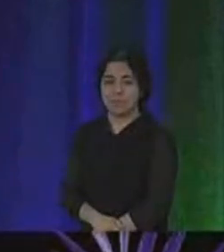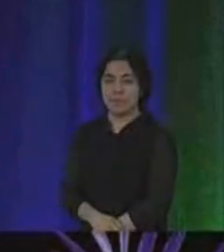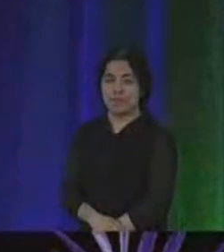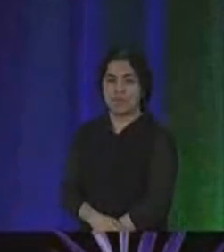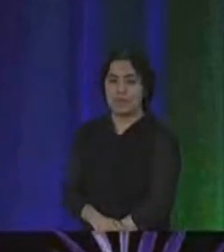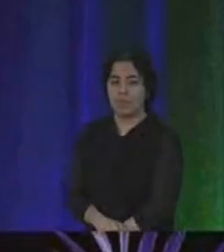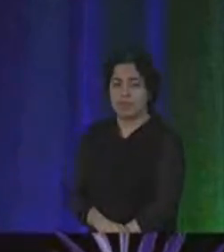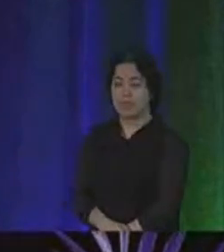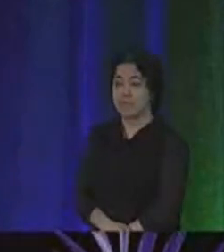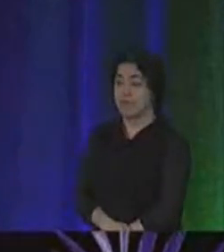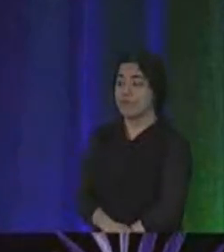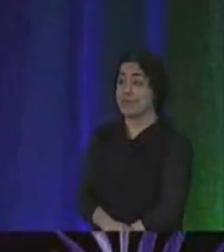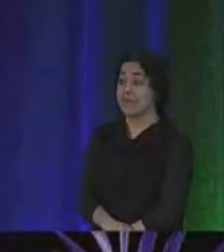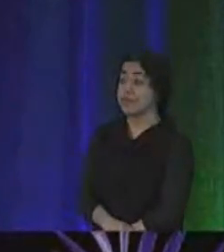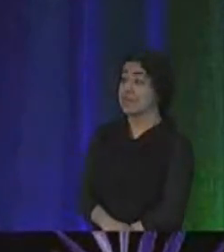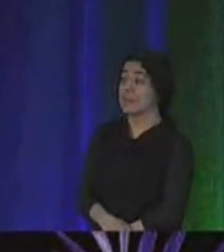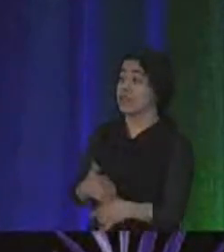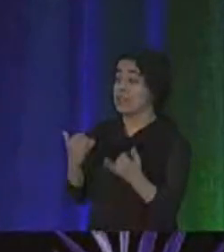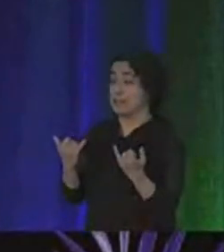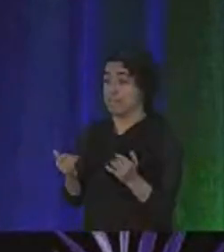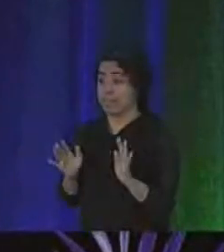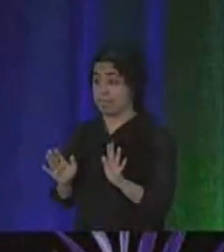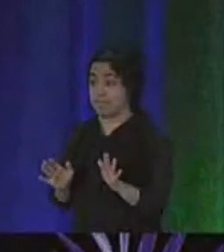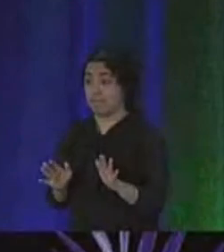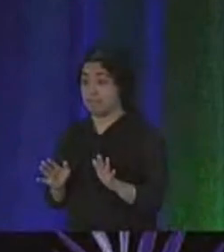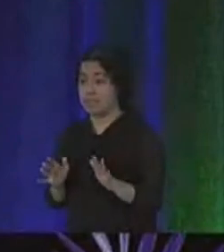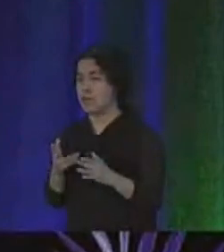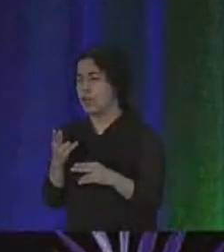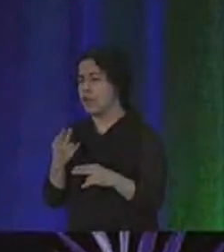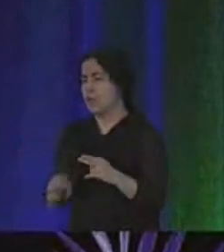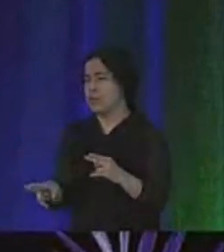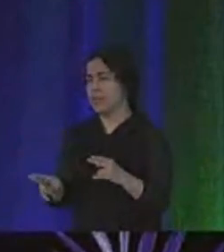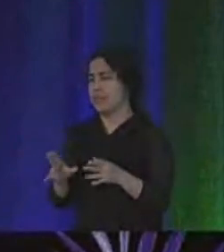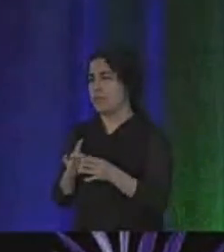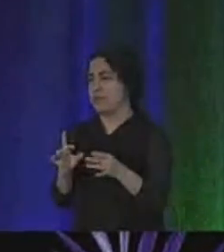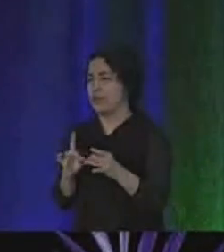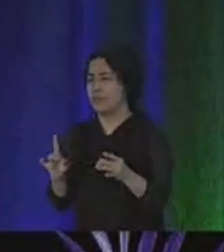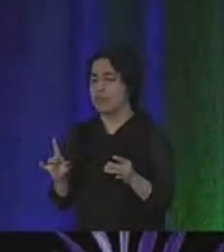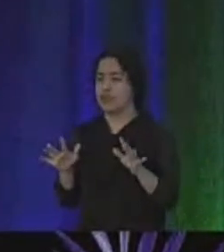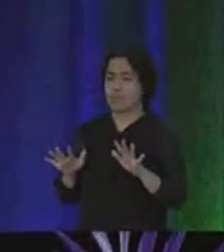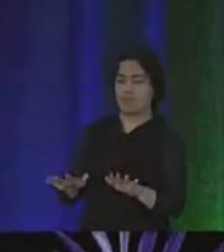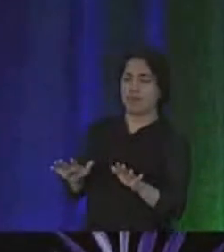With that said, right, and you have a quick word, we got to bring it down a little bit.